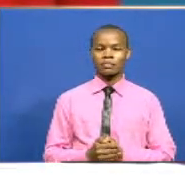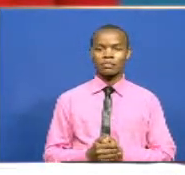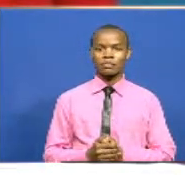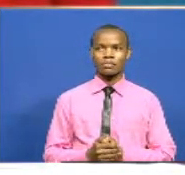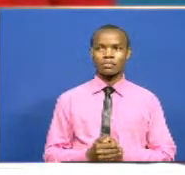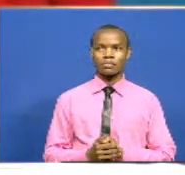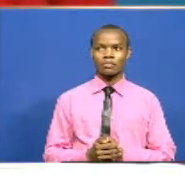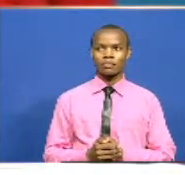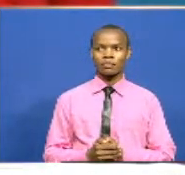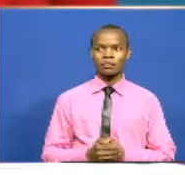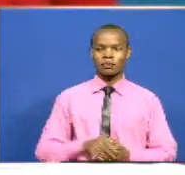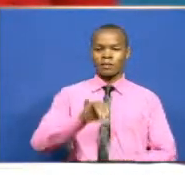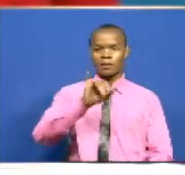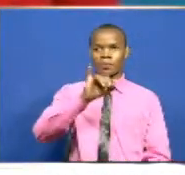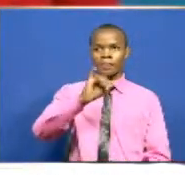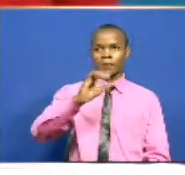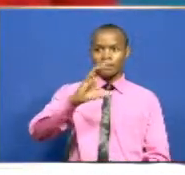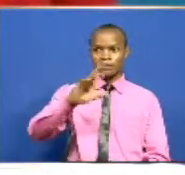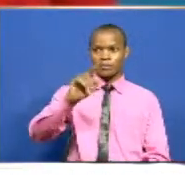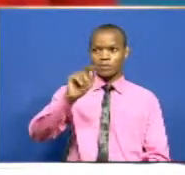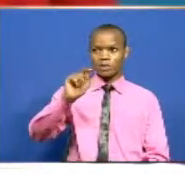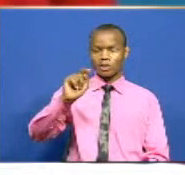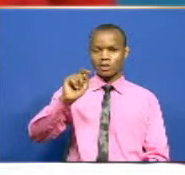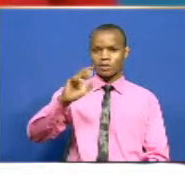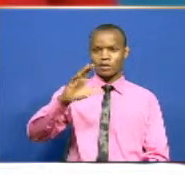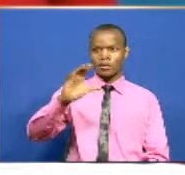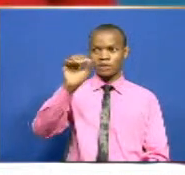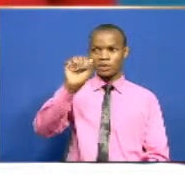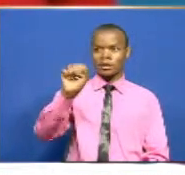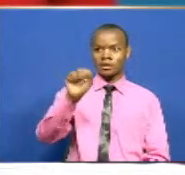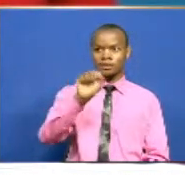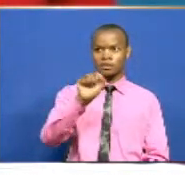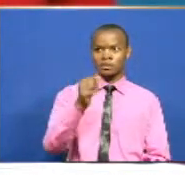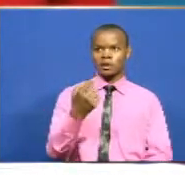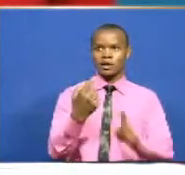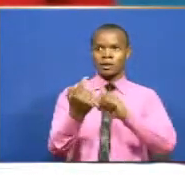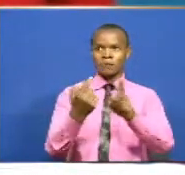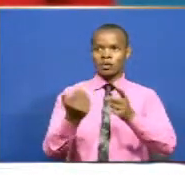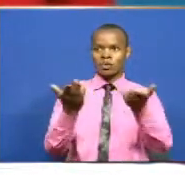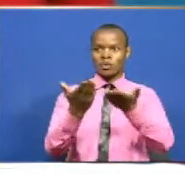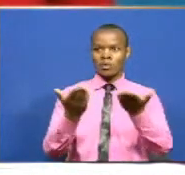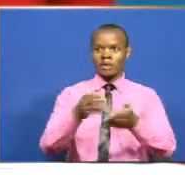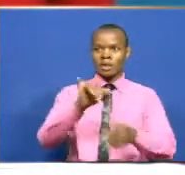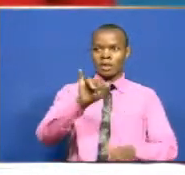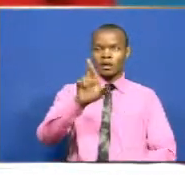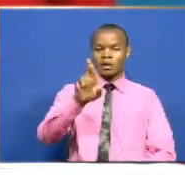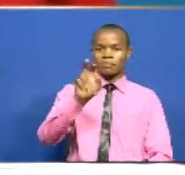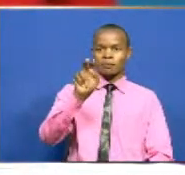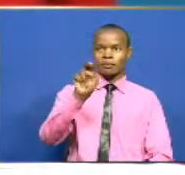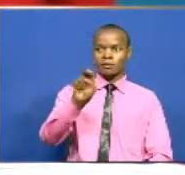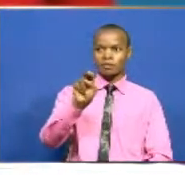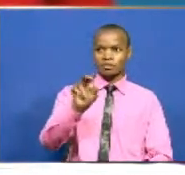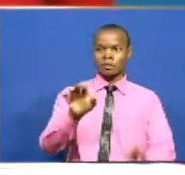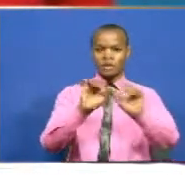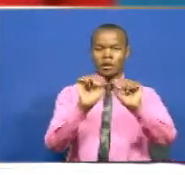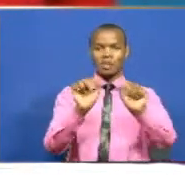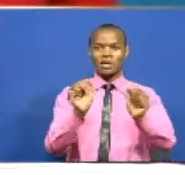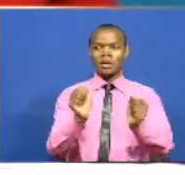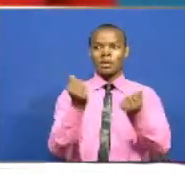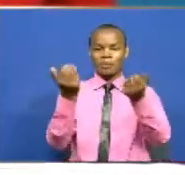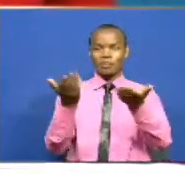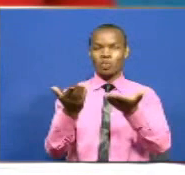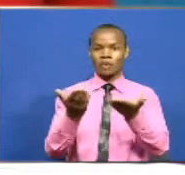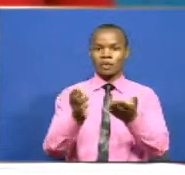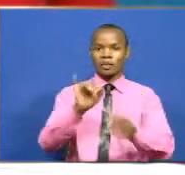All right, ICT CS Joe Musheru currently speaking at the Iran-Kenya Business Forum, happening at the Iran House